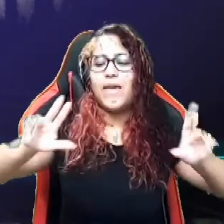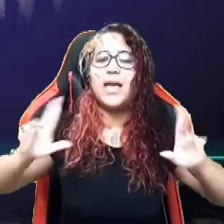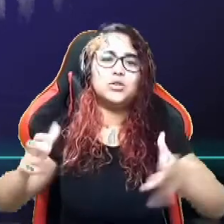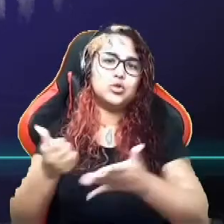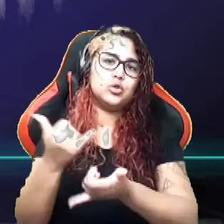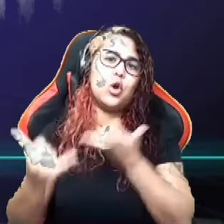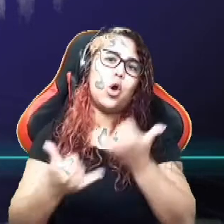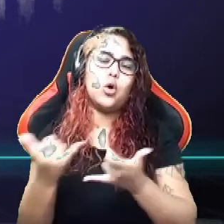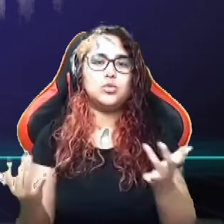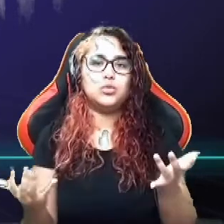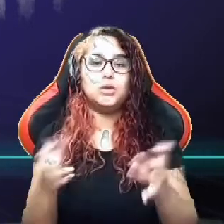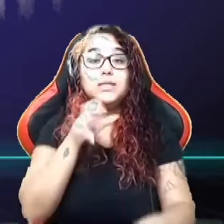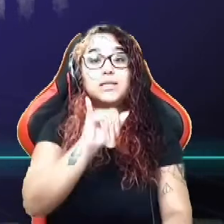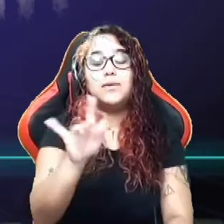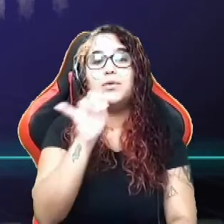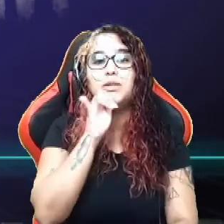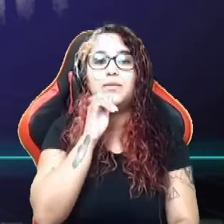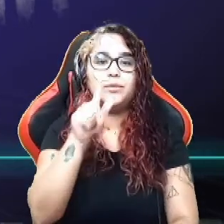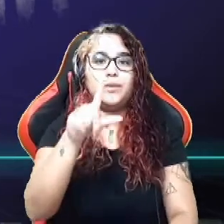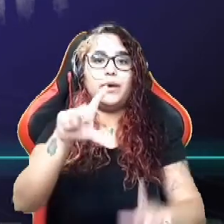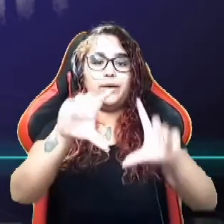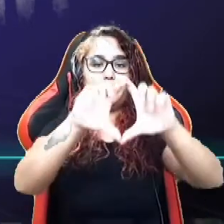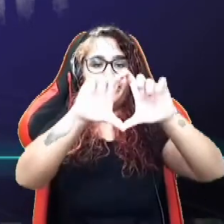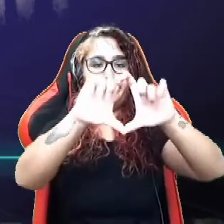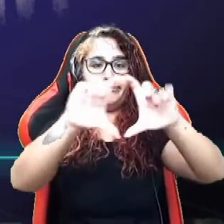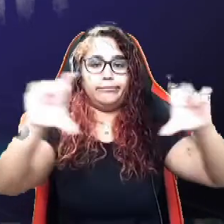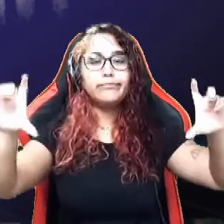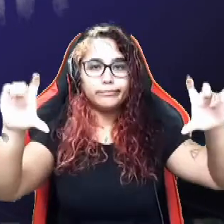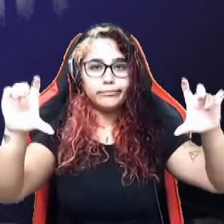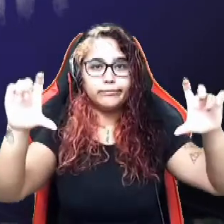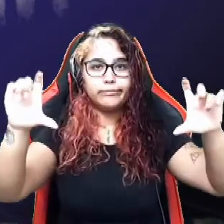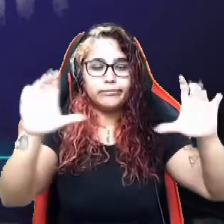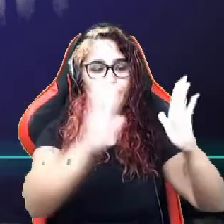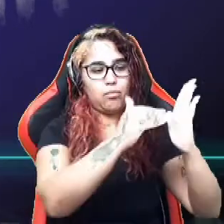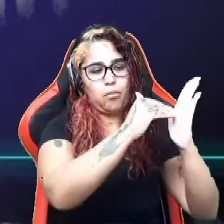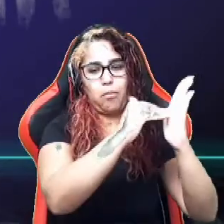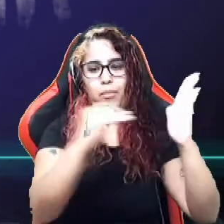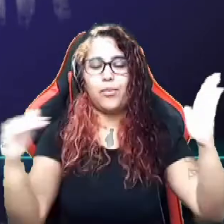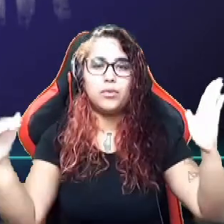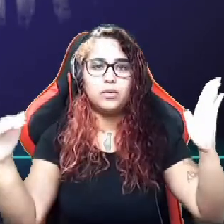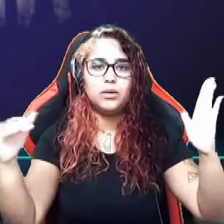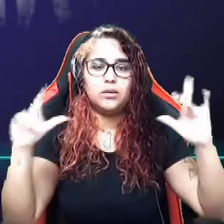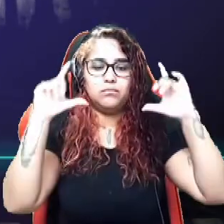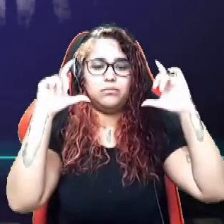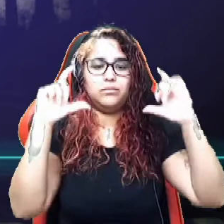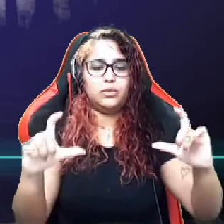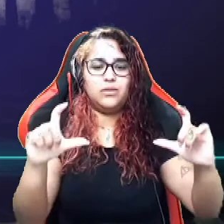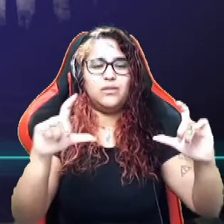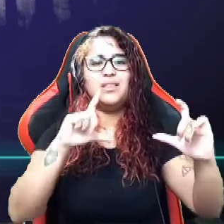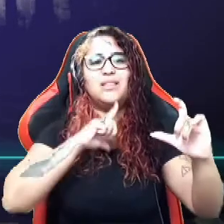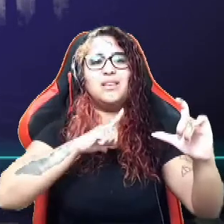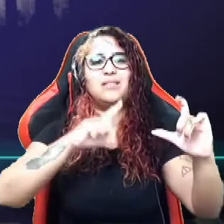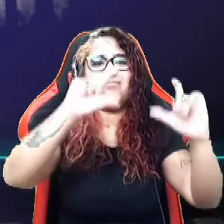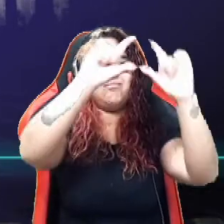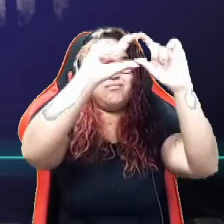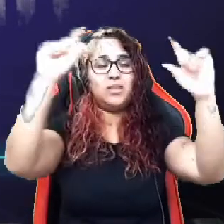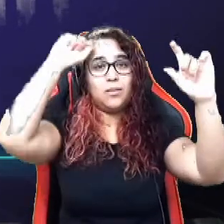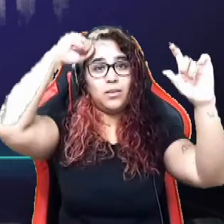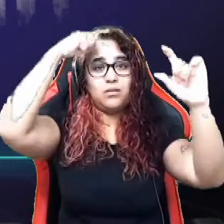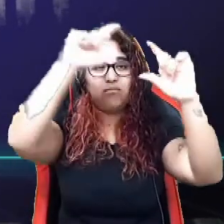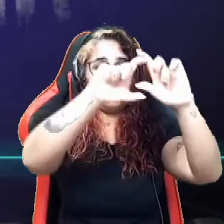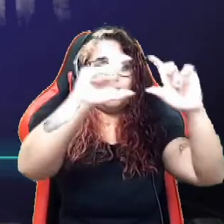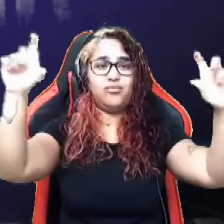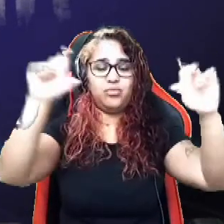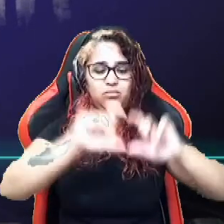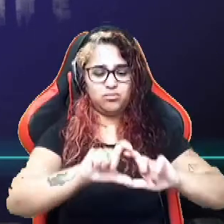so they will be exposed to videos which are vertical. So if you create something horizontally, you're going